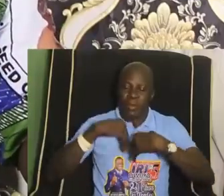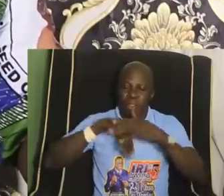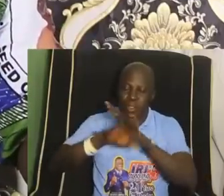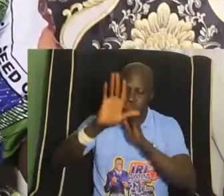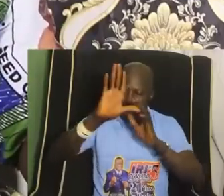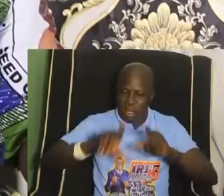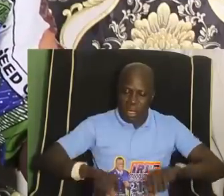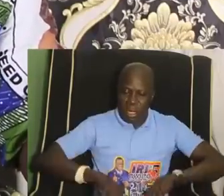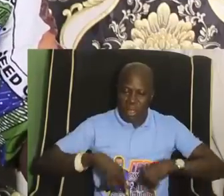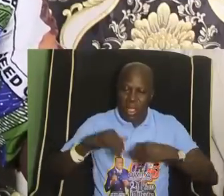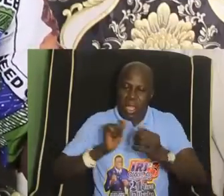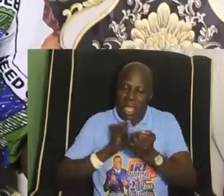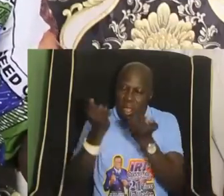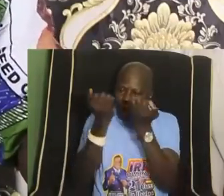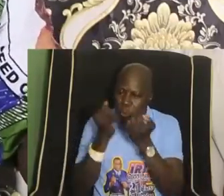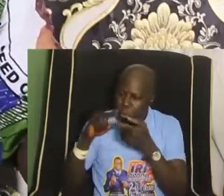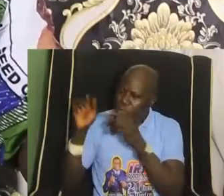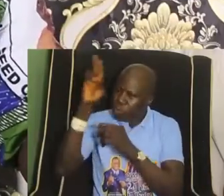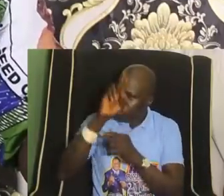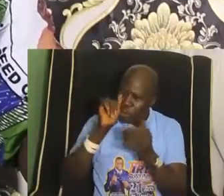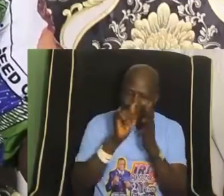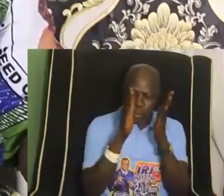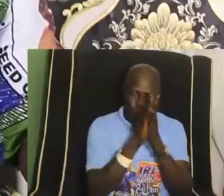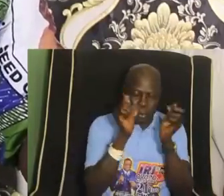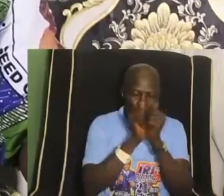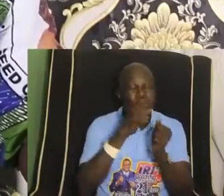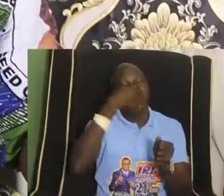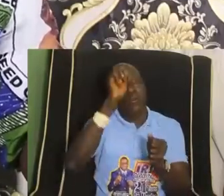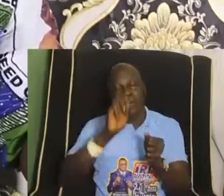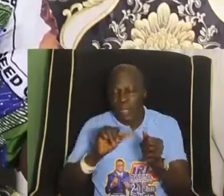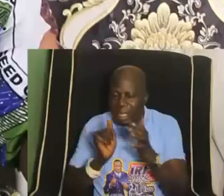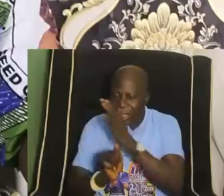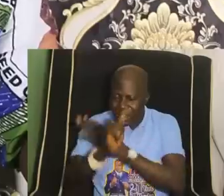has for your life. I want to pray with the covenant.